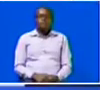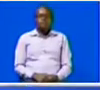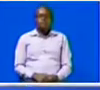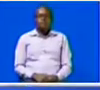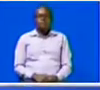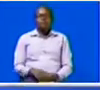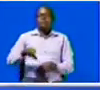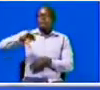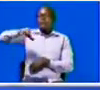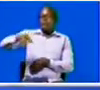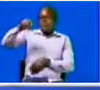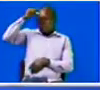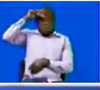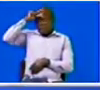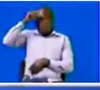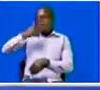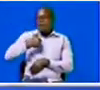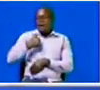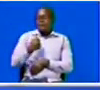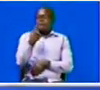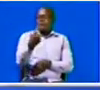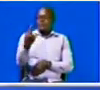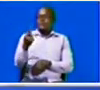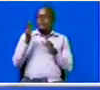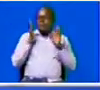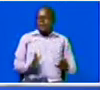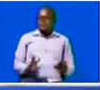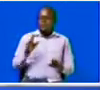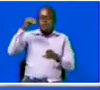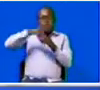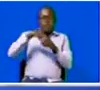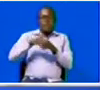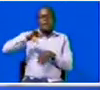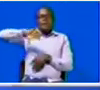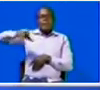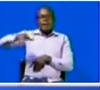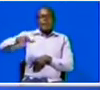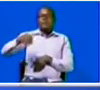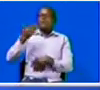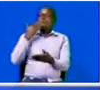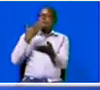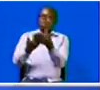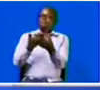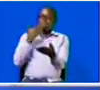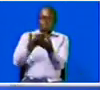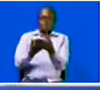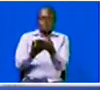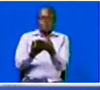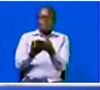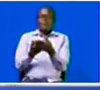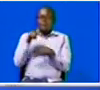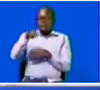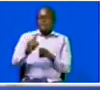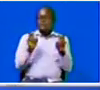ya county government, bado iko hesabu ya kila mwananchi ambaye anaishi kwa county hii. Kwa hivyo mimi ni shukurani kubwa zaidi kwa